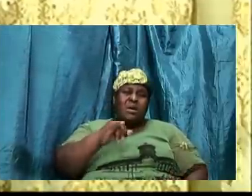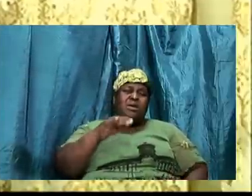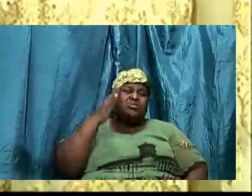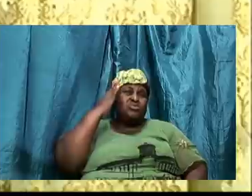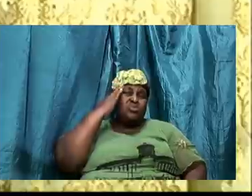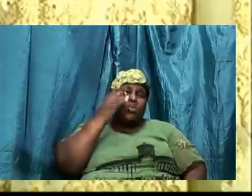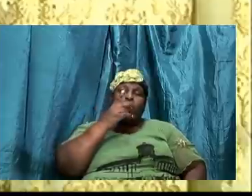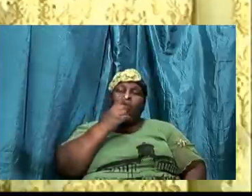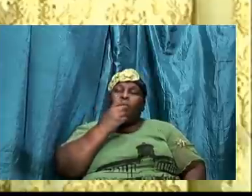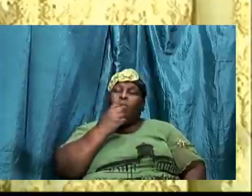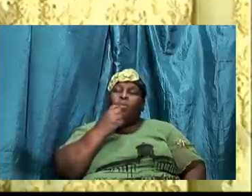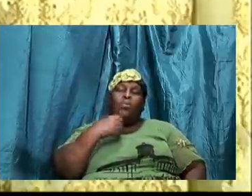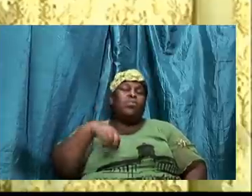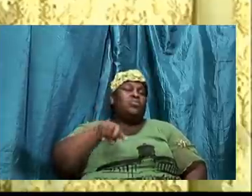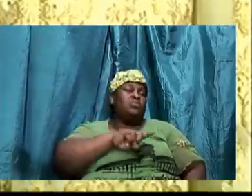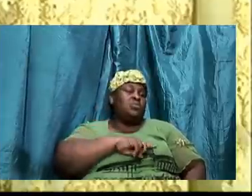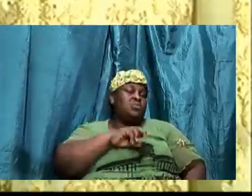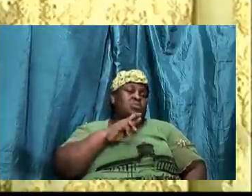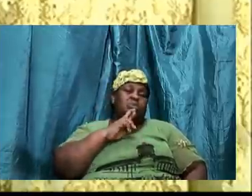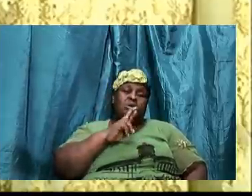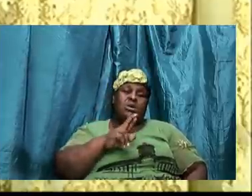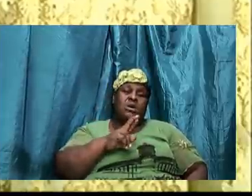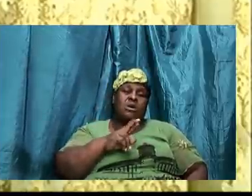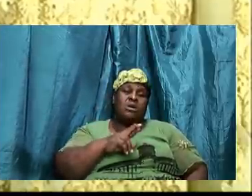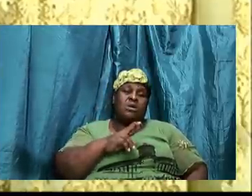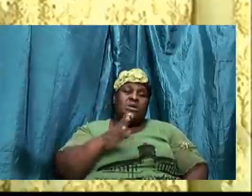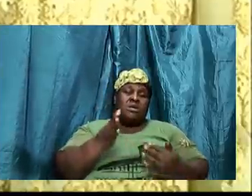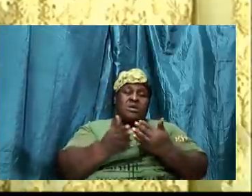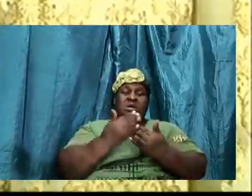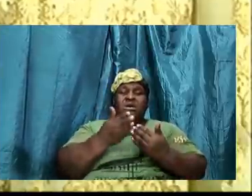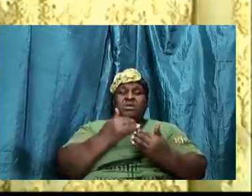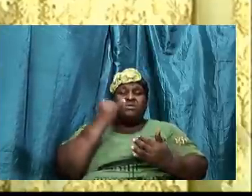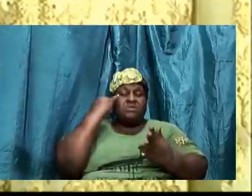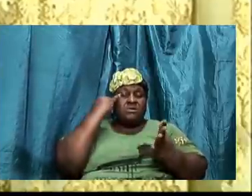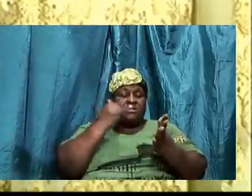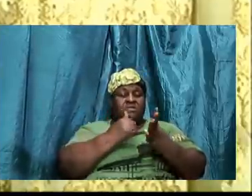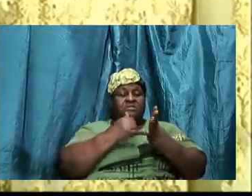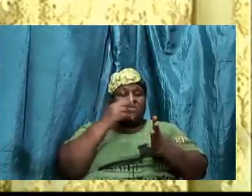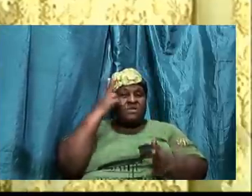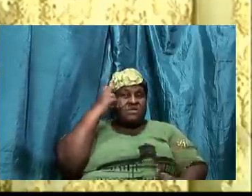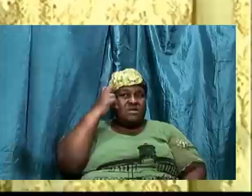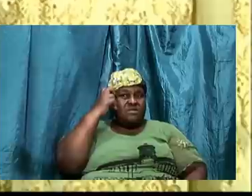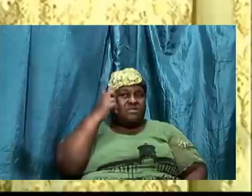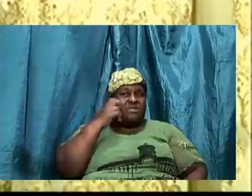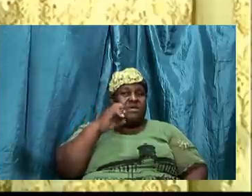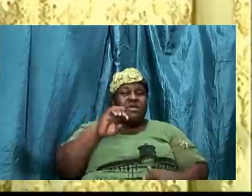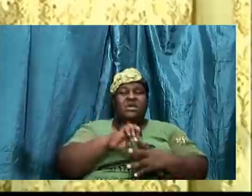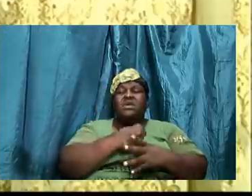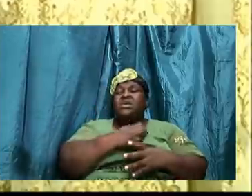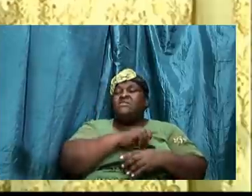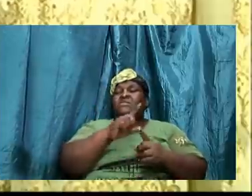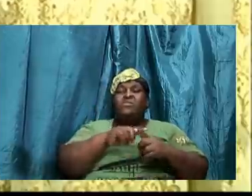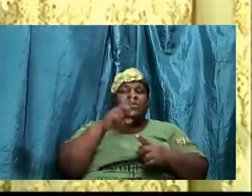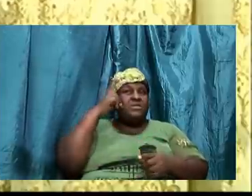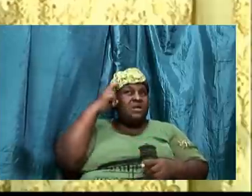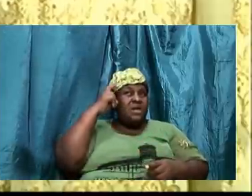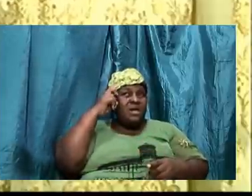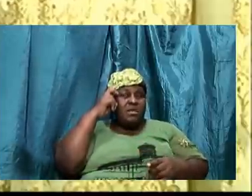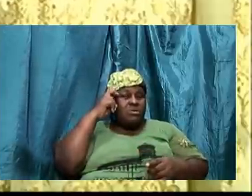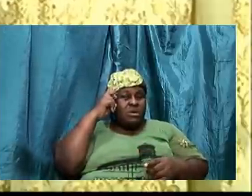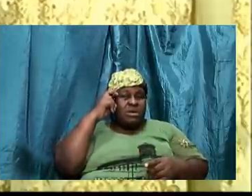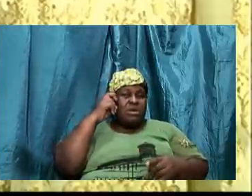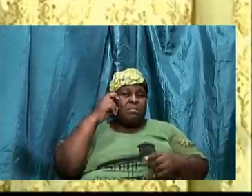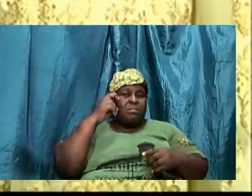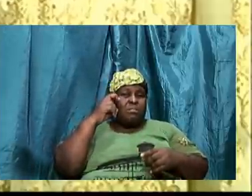are that we will be able to easily identify the enemy. Even when the enemy disguise